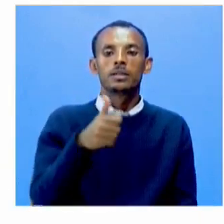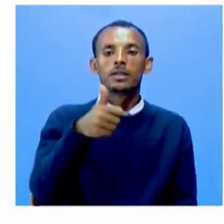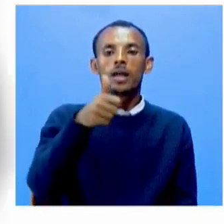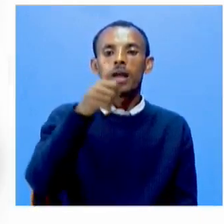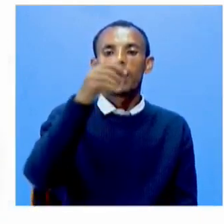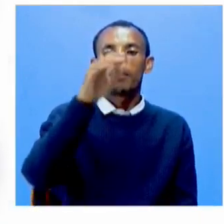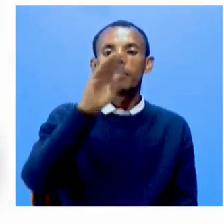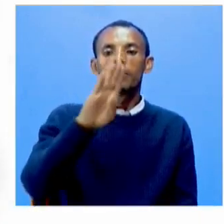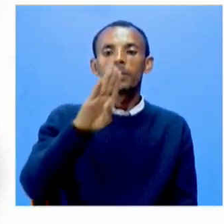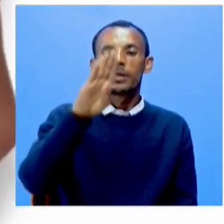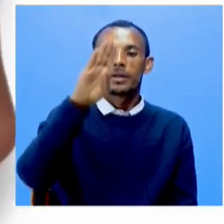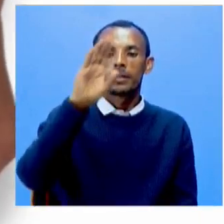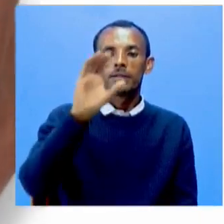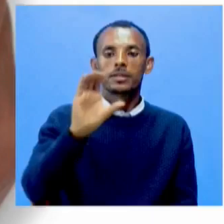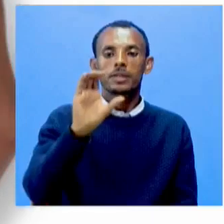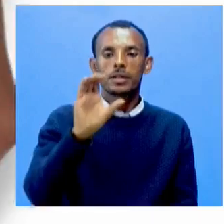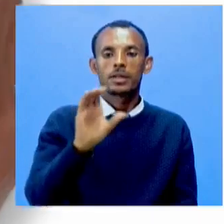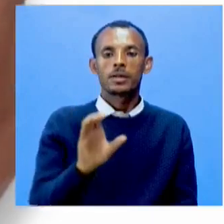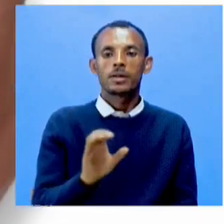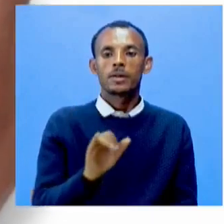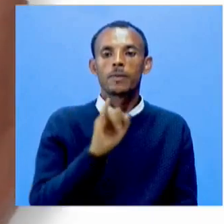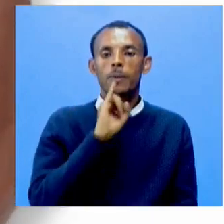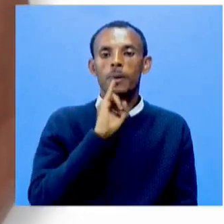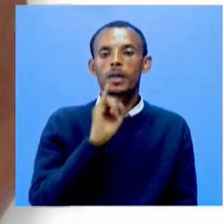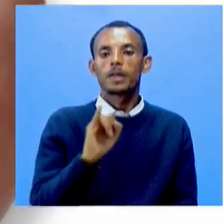ABC is